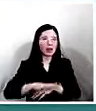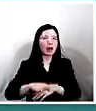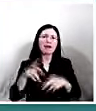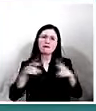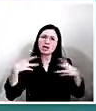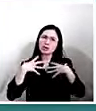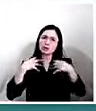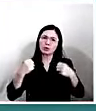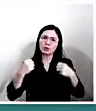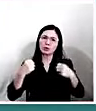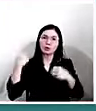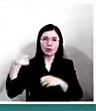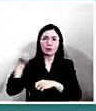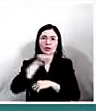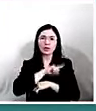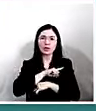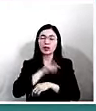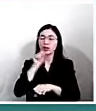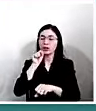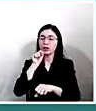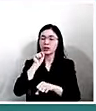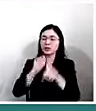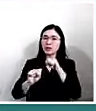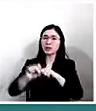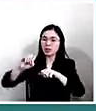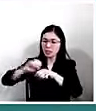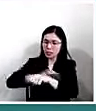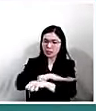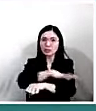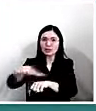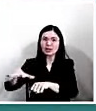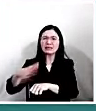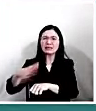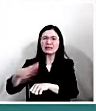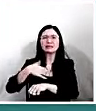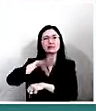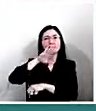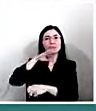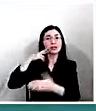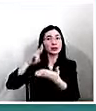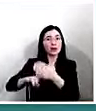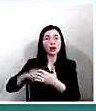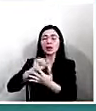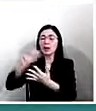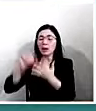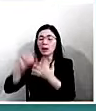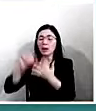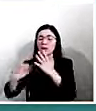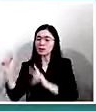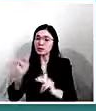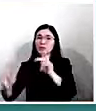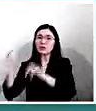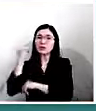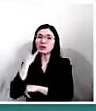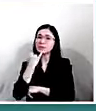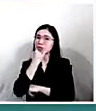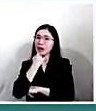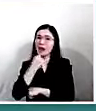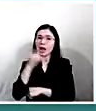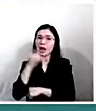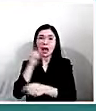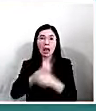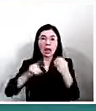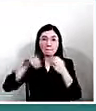us." So they spread discouraging reports among the children of Israel about the land they